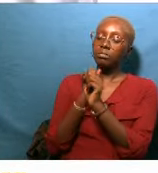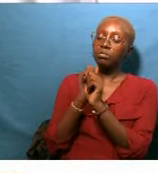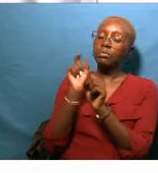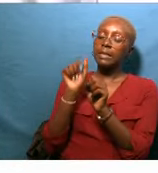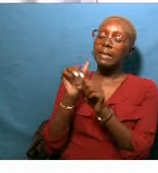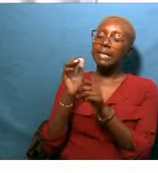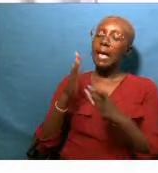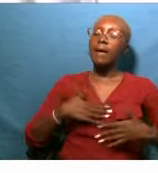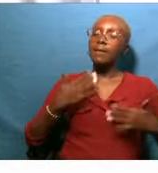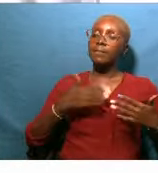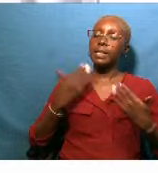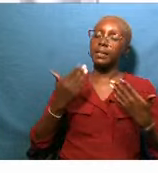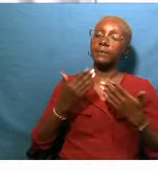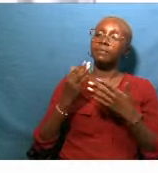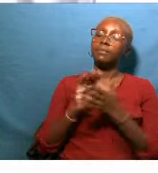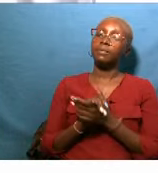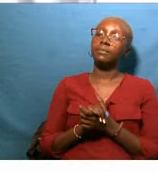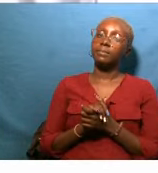gladly and willingly?